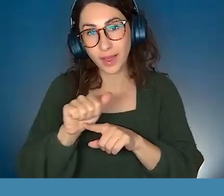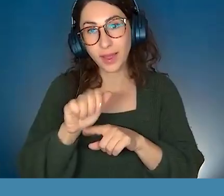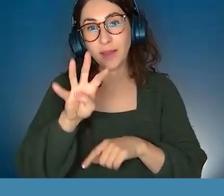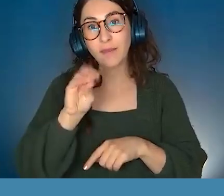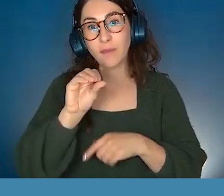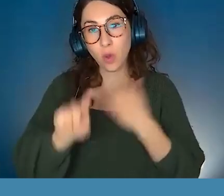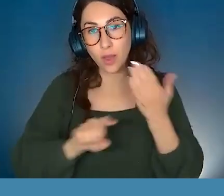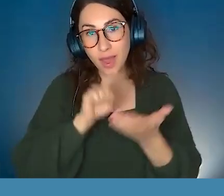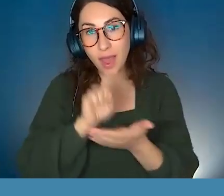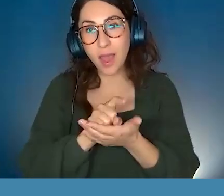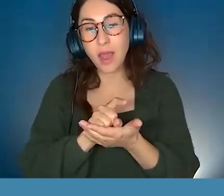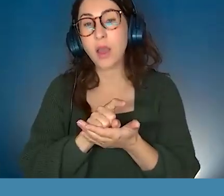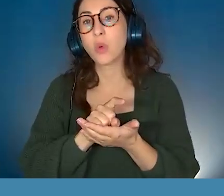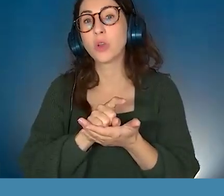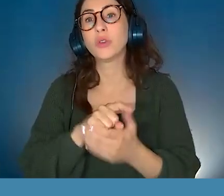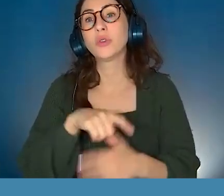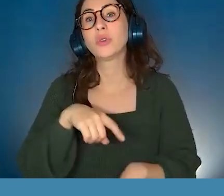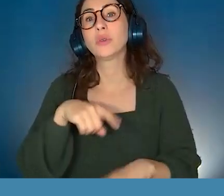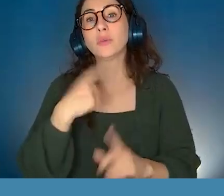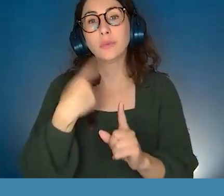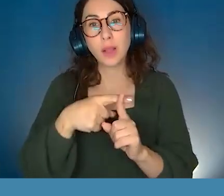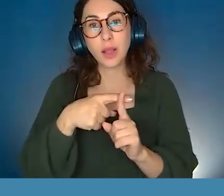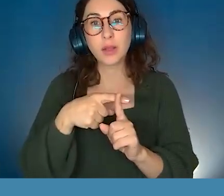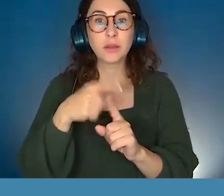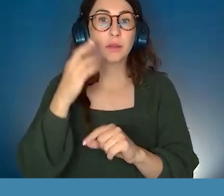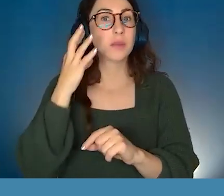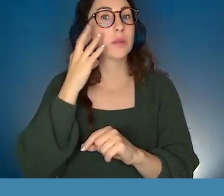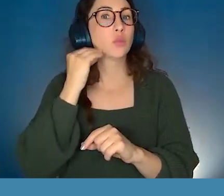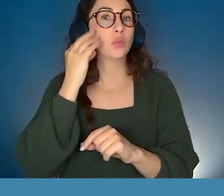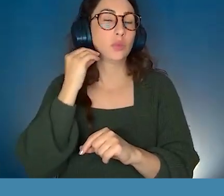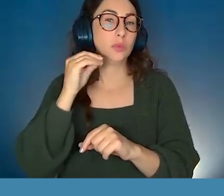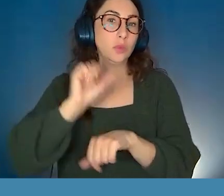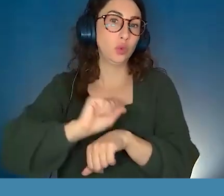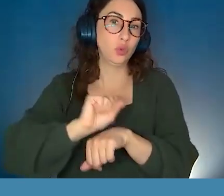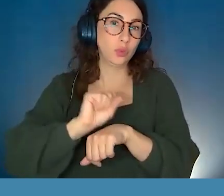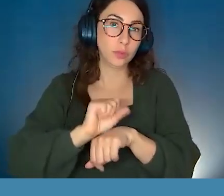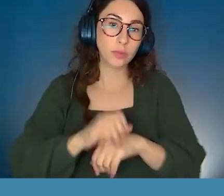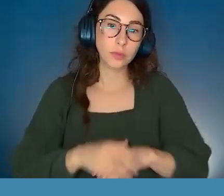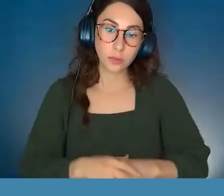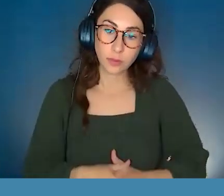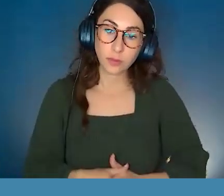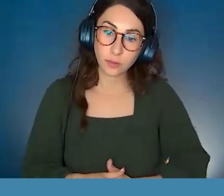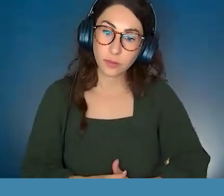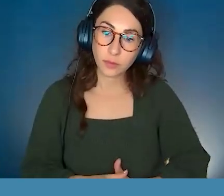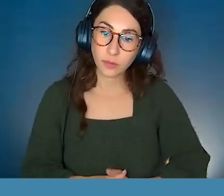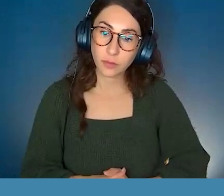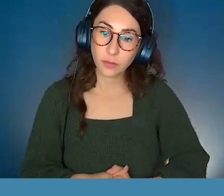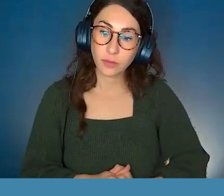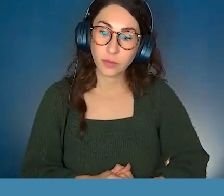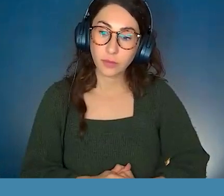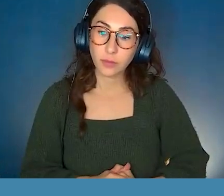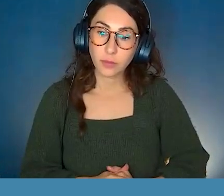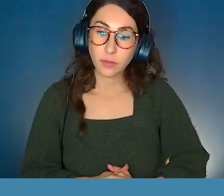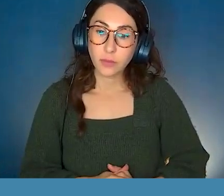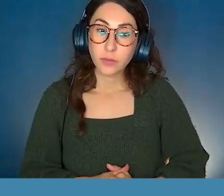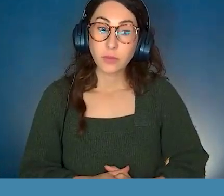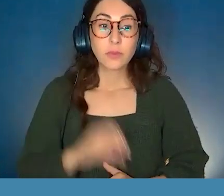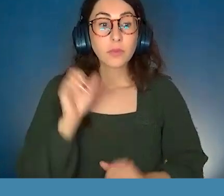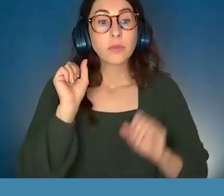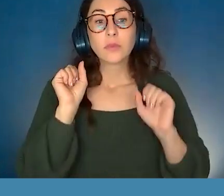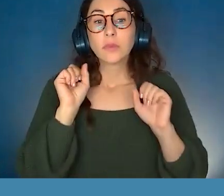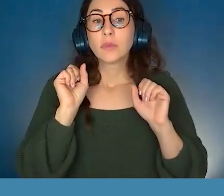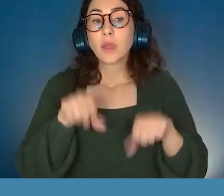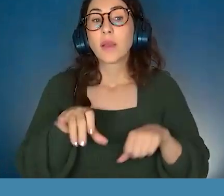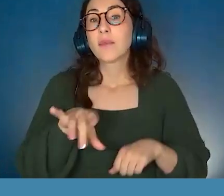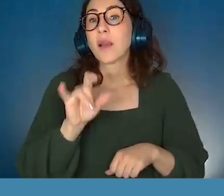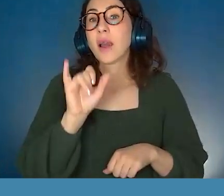special topics and experience to work in that provider role. And peer specialists can be found in any of the